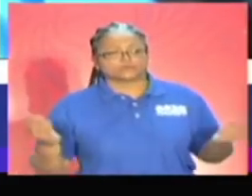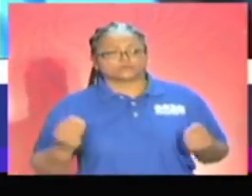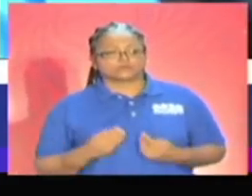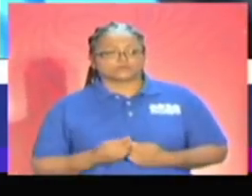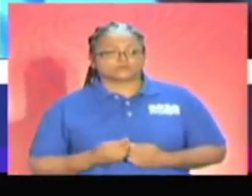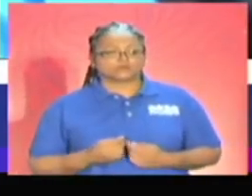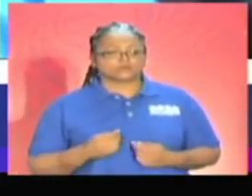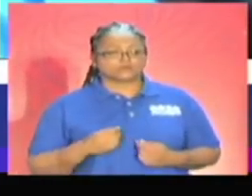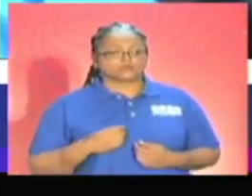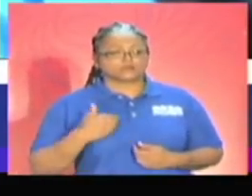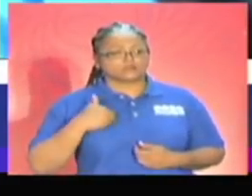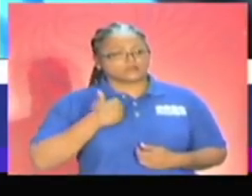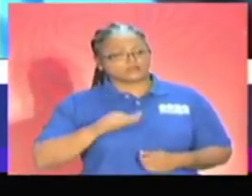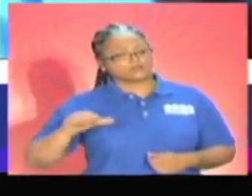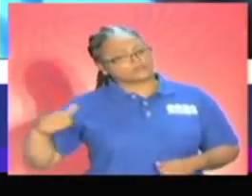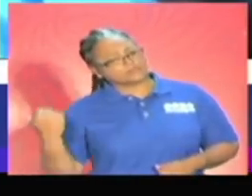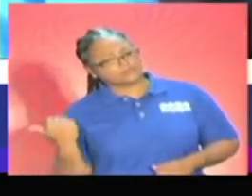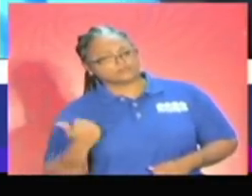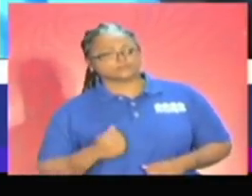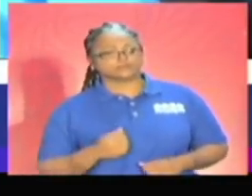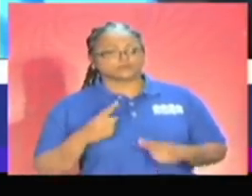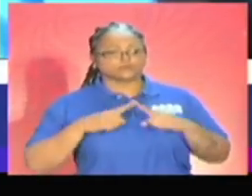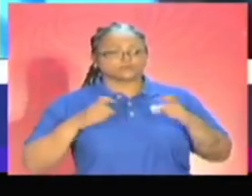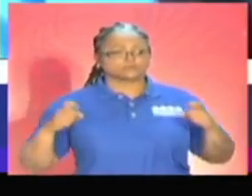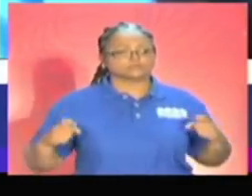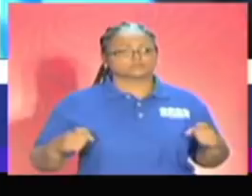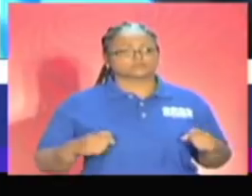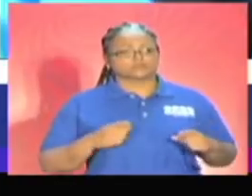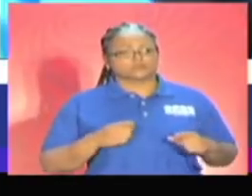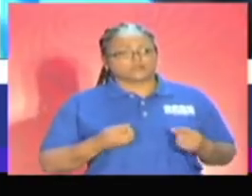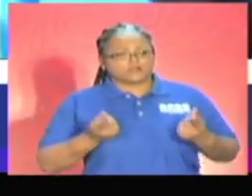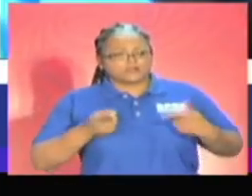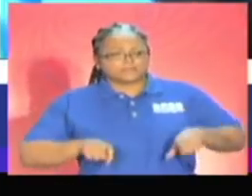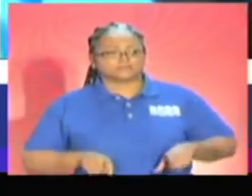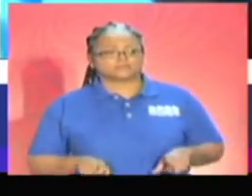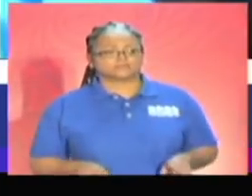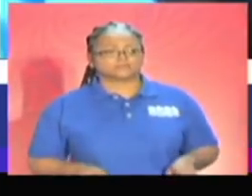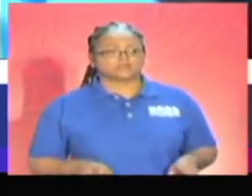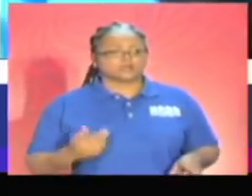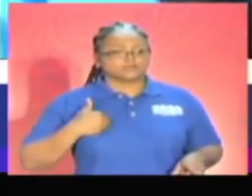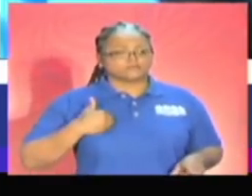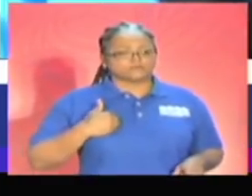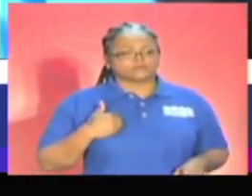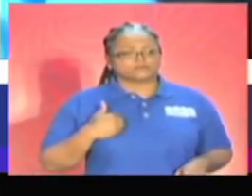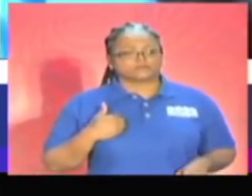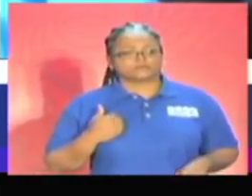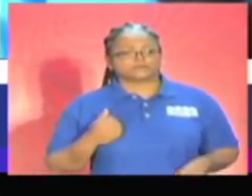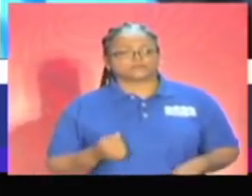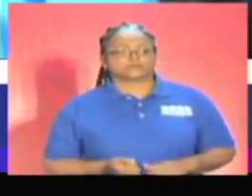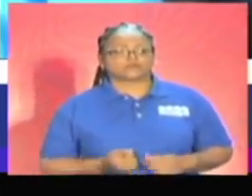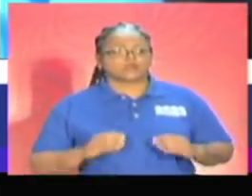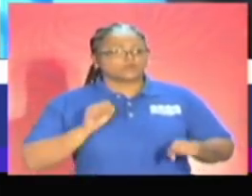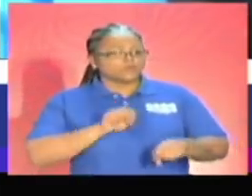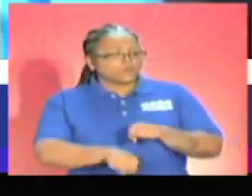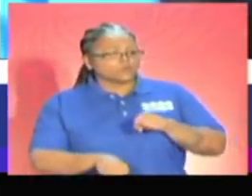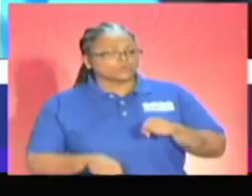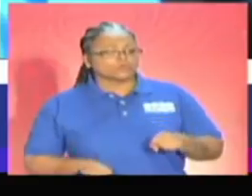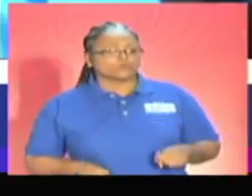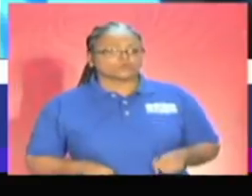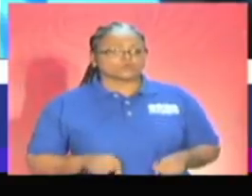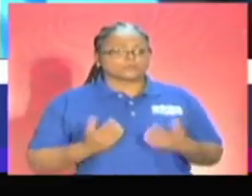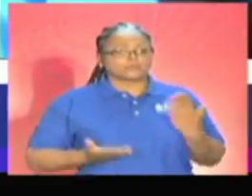and are there dedicated phone lines through which such persons can channel their